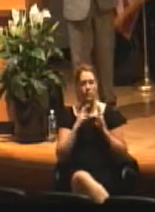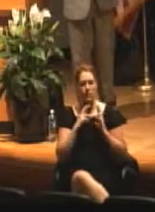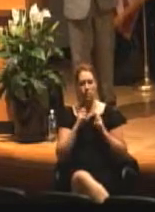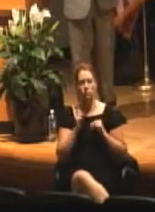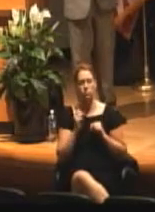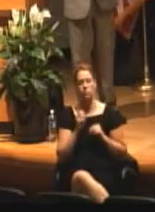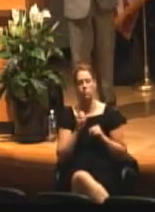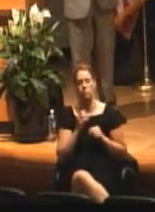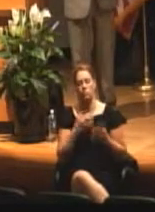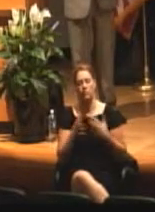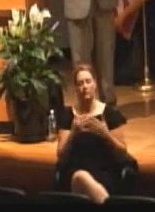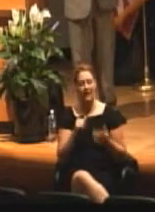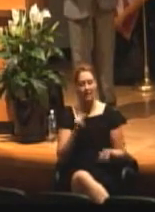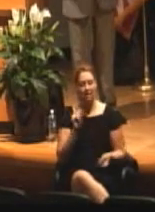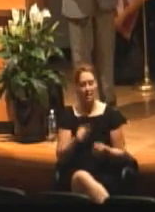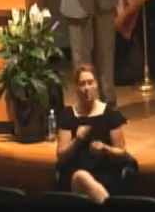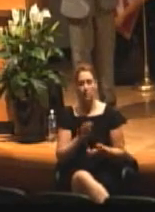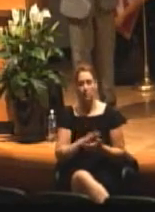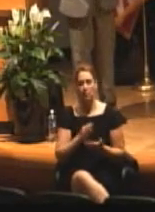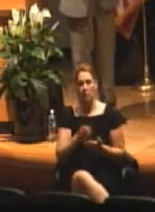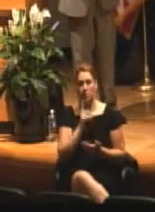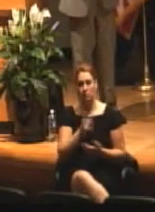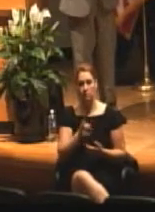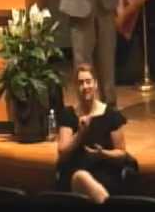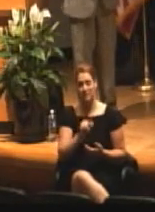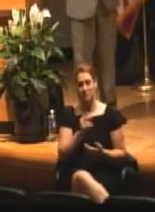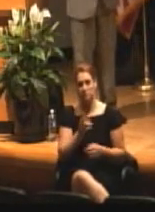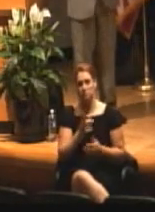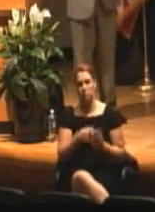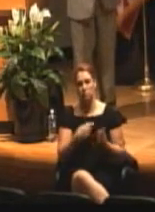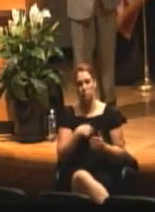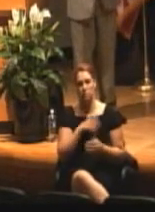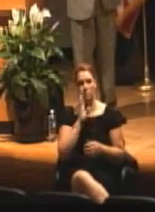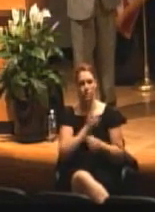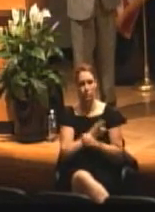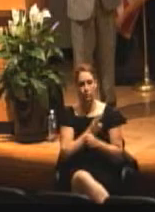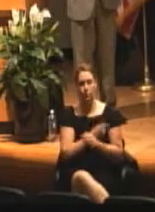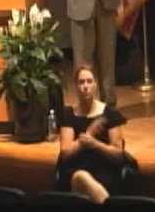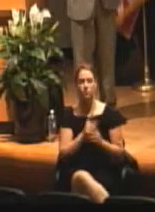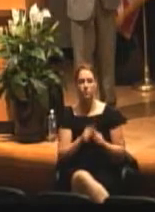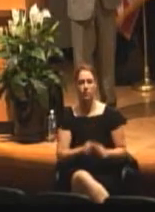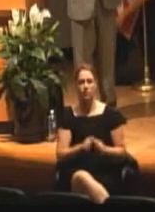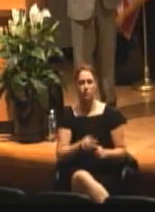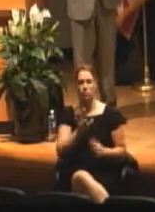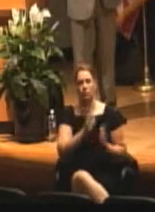amount is. So it really depends on when your plan is to actually buy something.